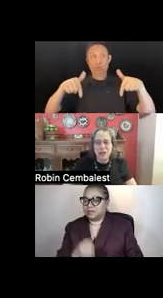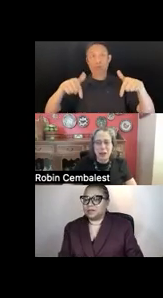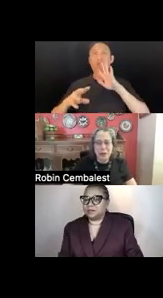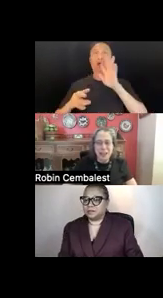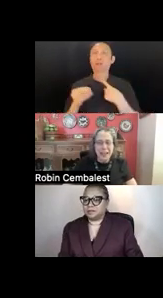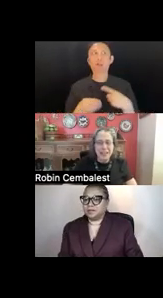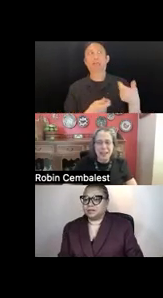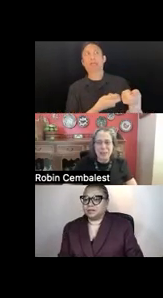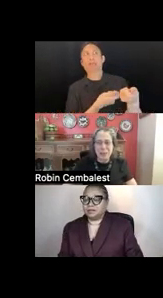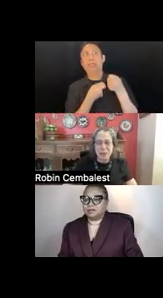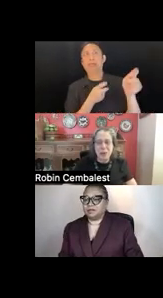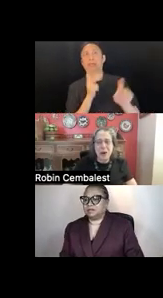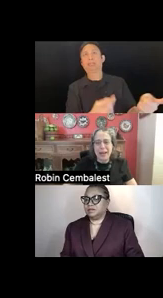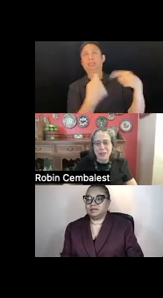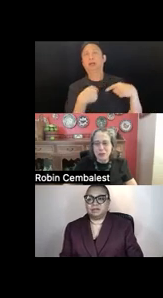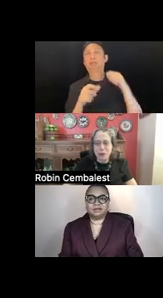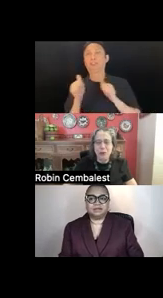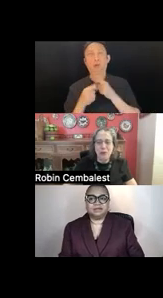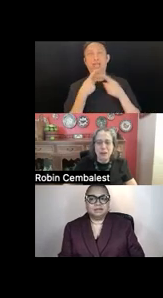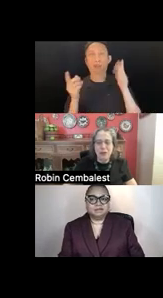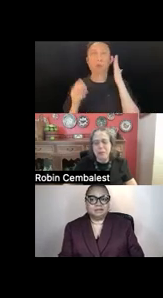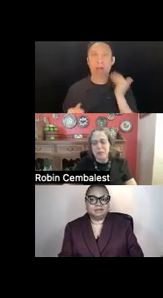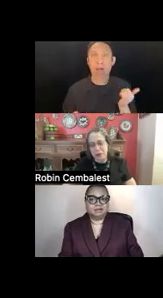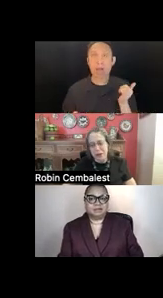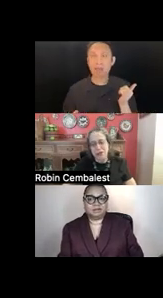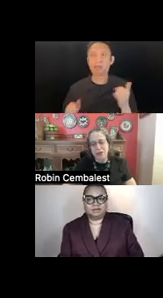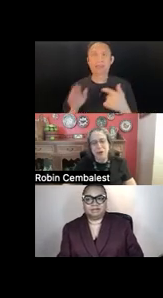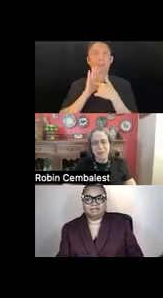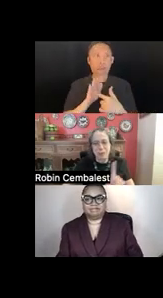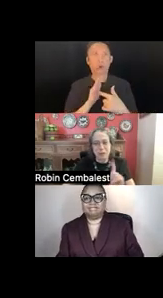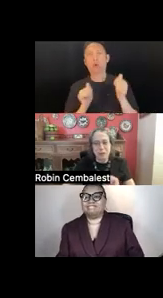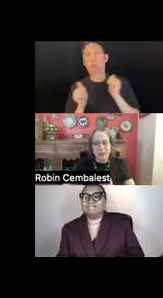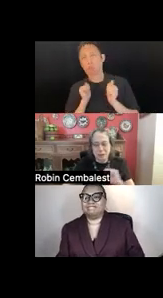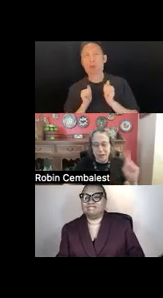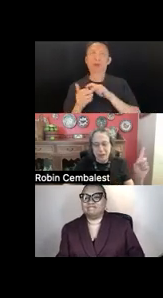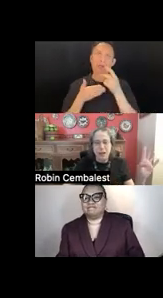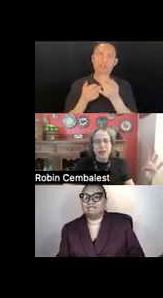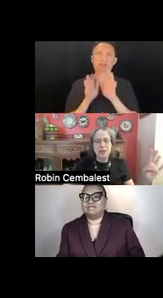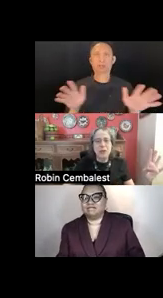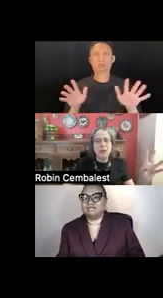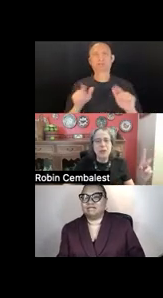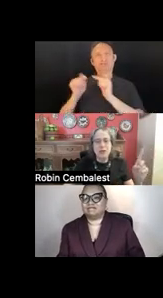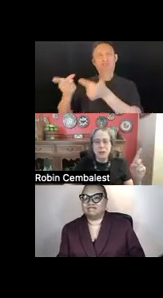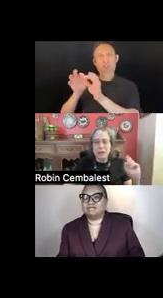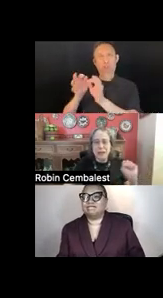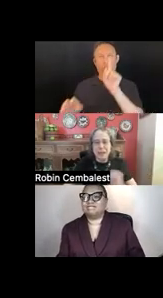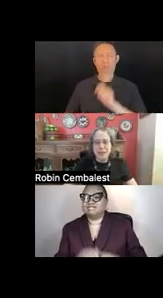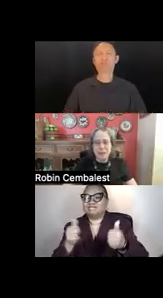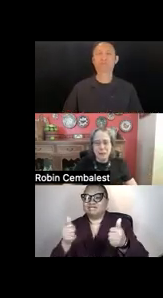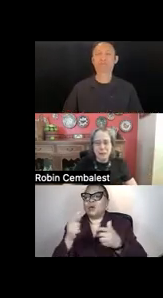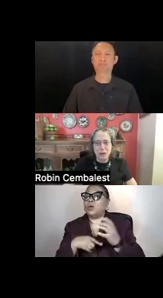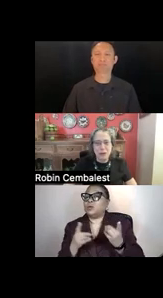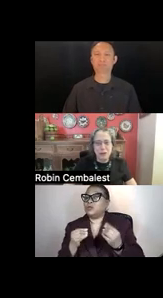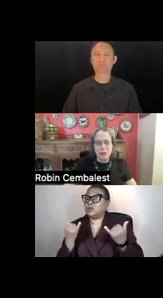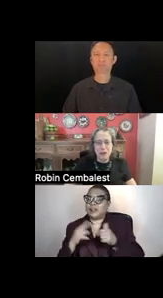to my show and tell people why, show, project, book, and so on. But we'll come back to that. So what we're going to do here today is